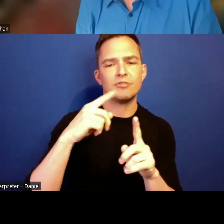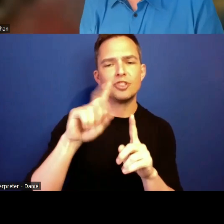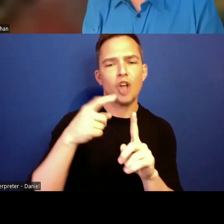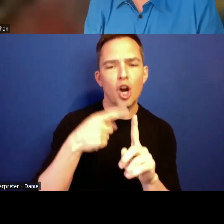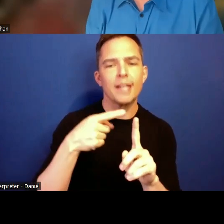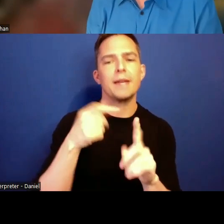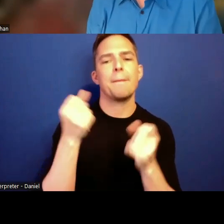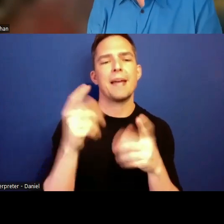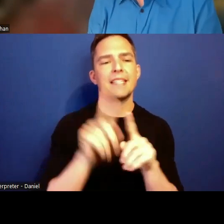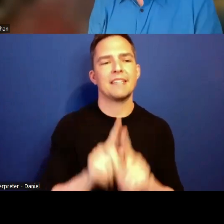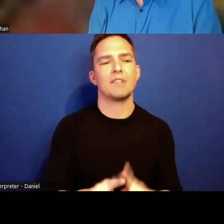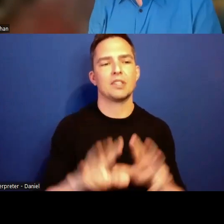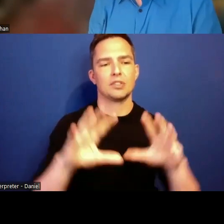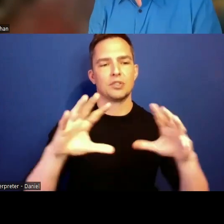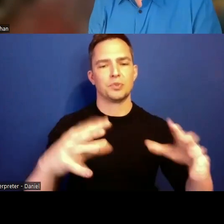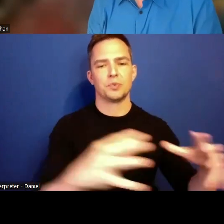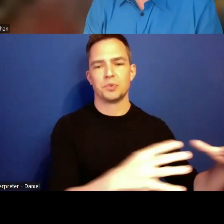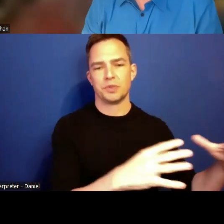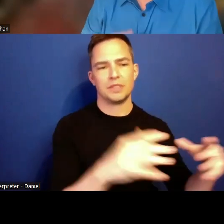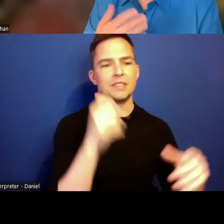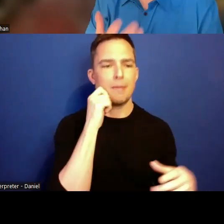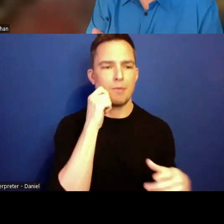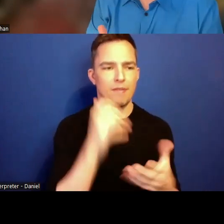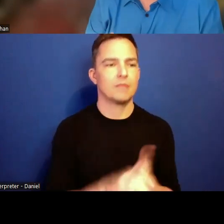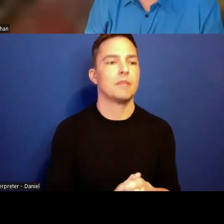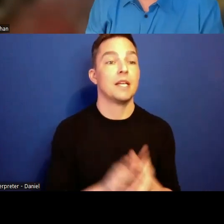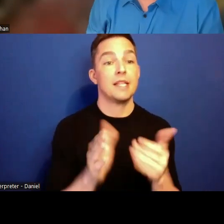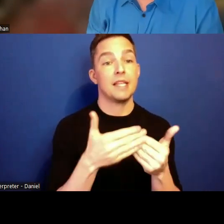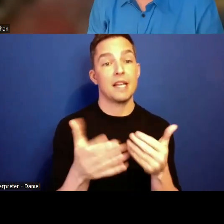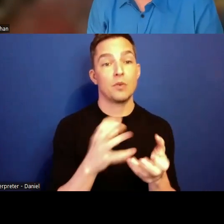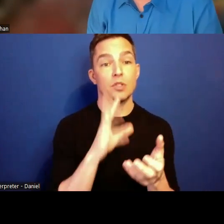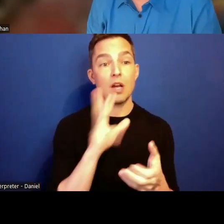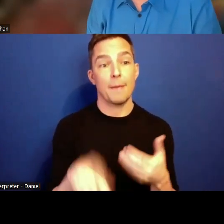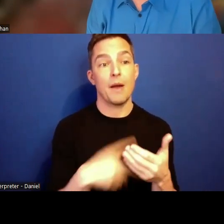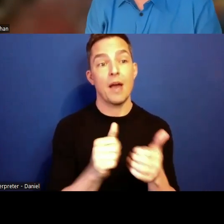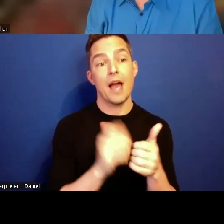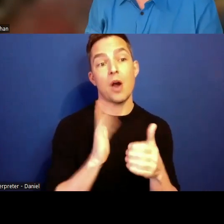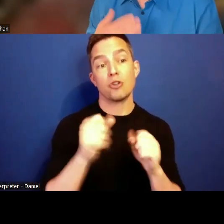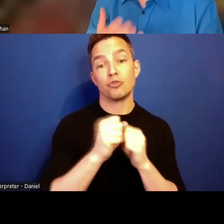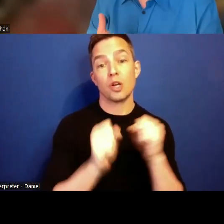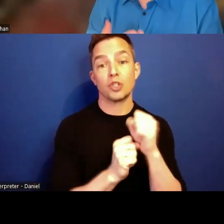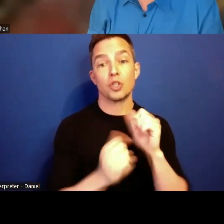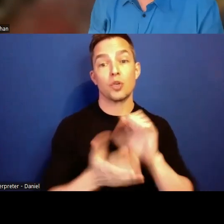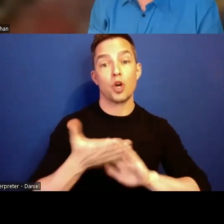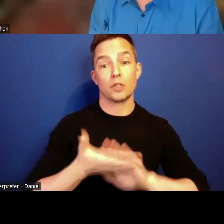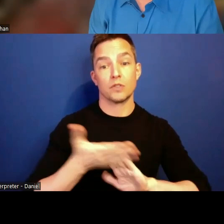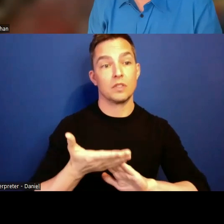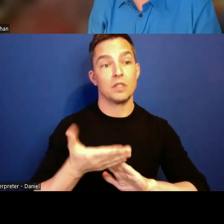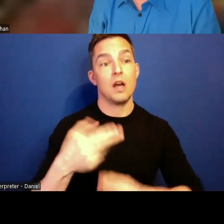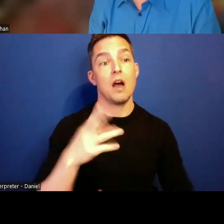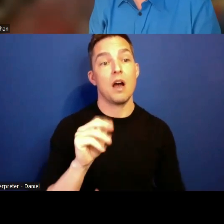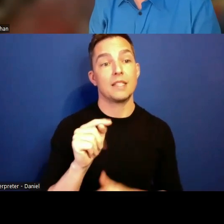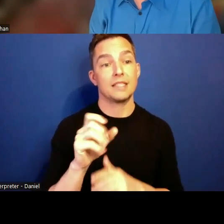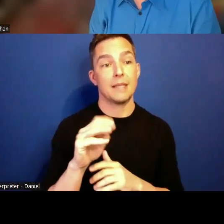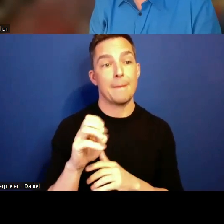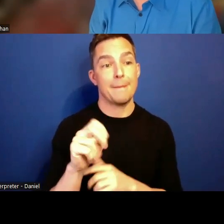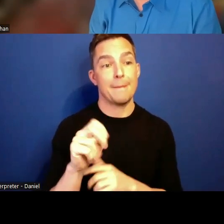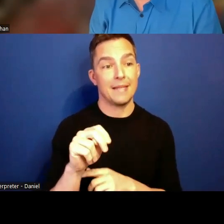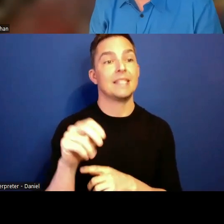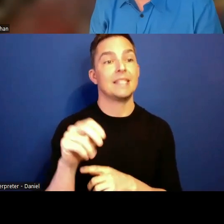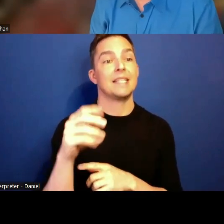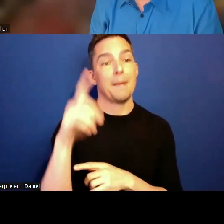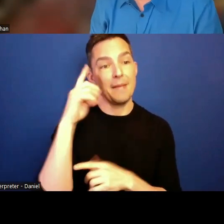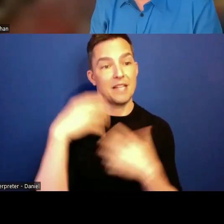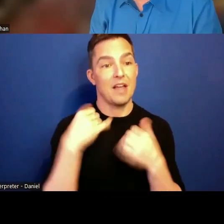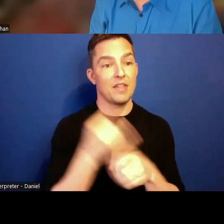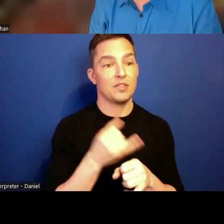demographics. The next thing that I would like to talk about is a little bit about how our structure works. The Huntsman Mental Health Institute in Salt Lake City, Utah